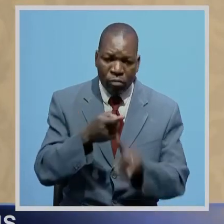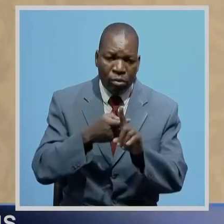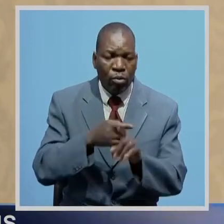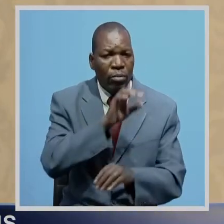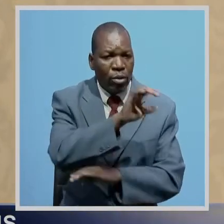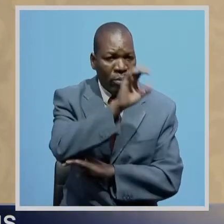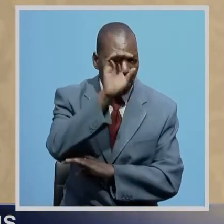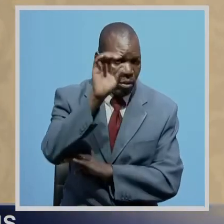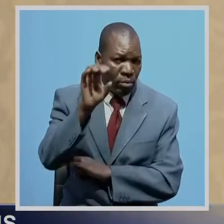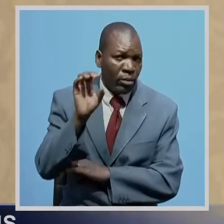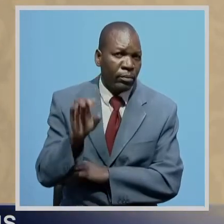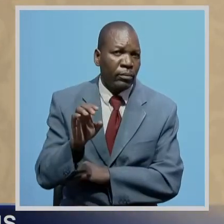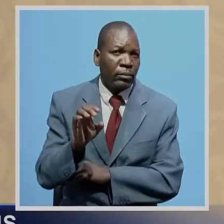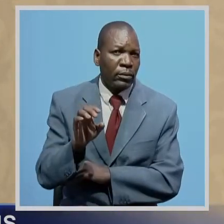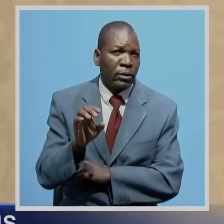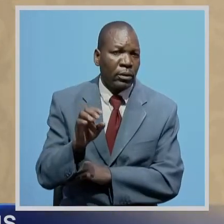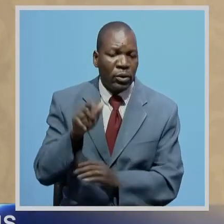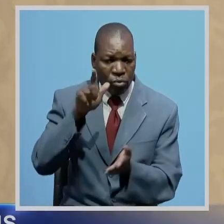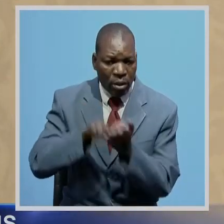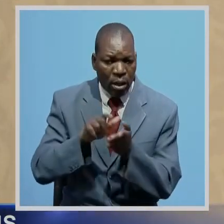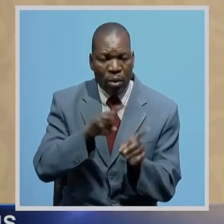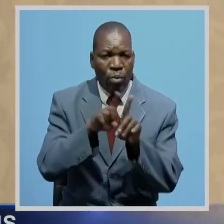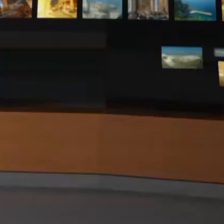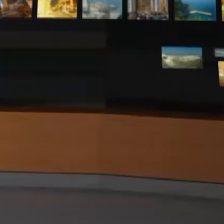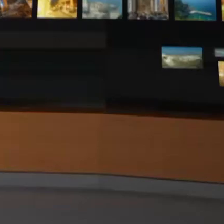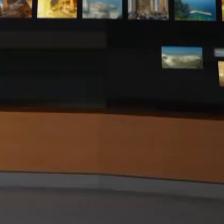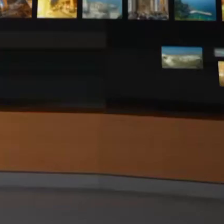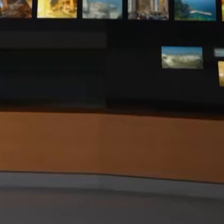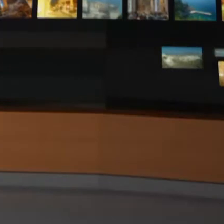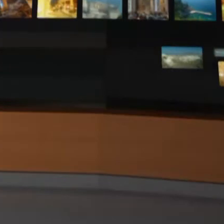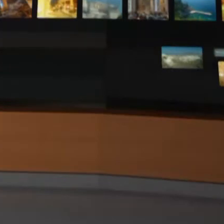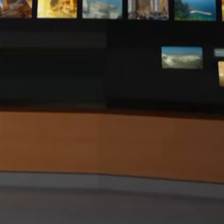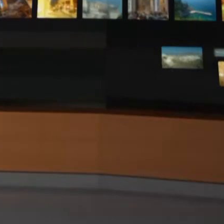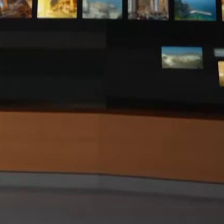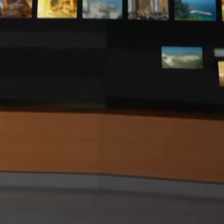Copper Belt, and Lusaka Province. Remember to